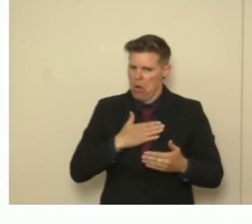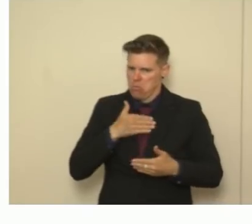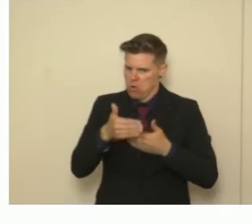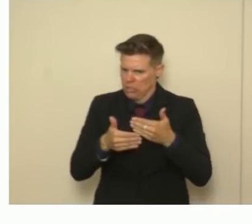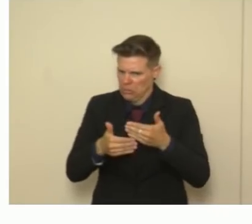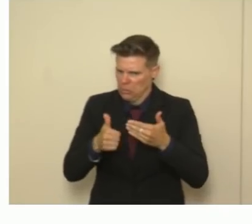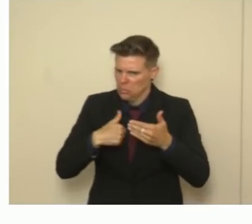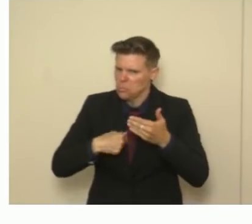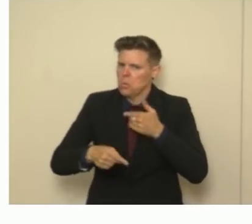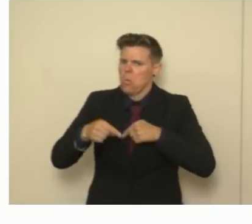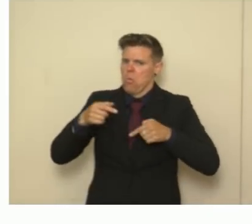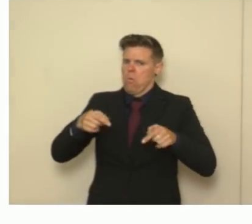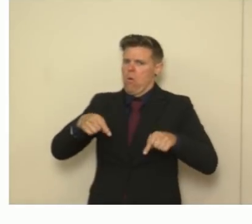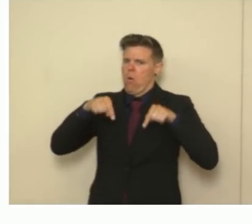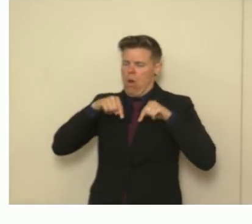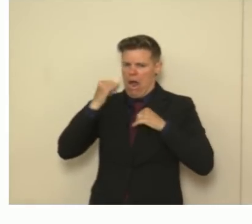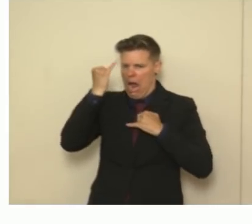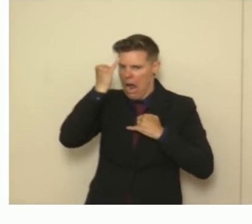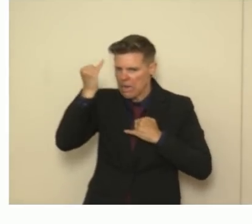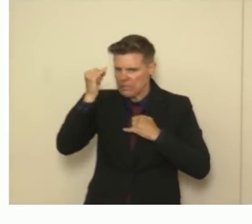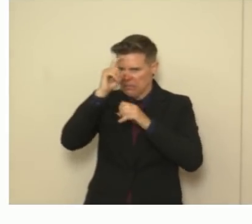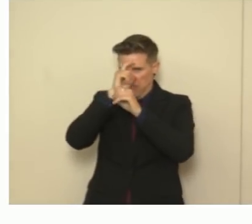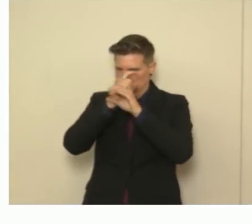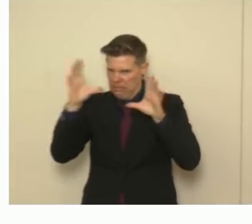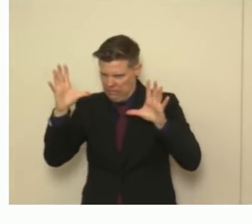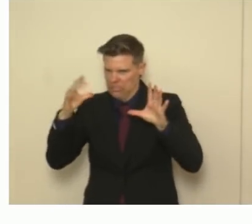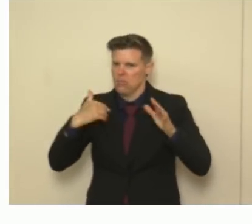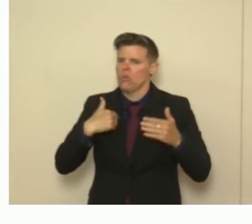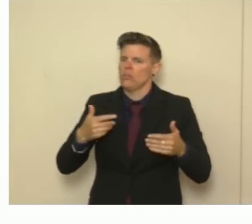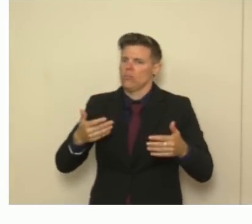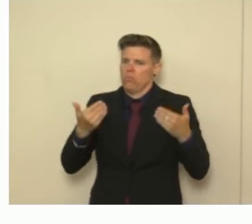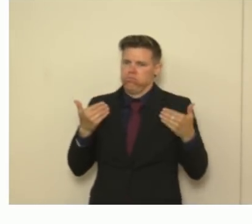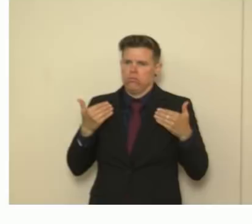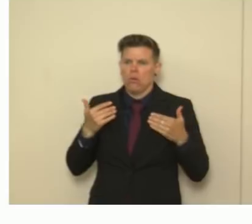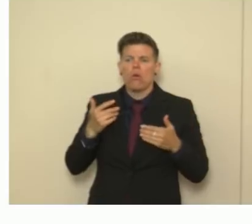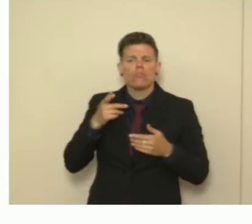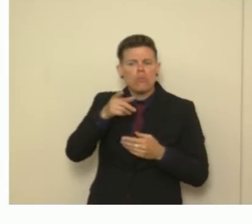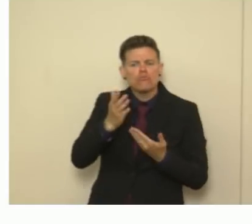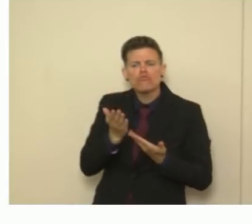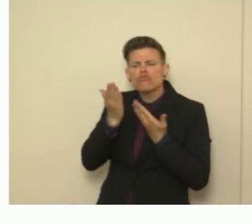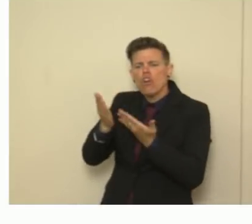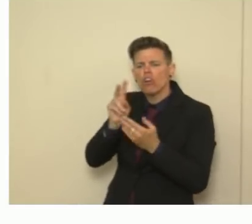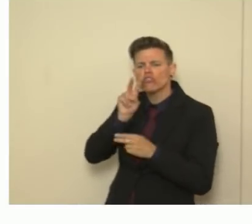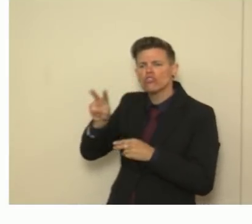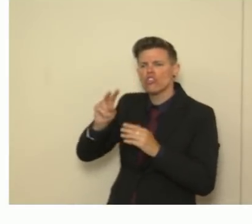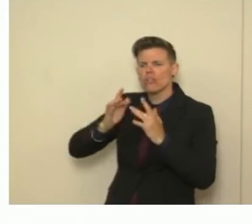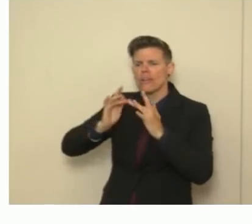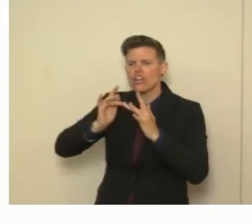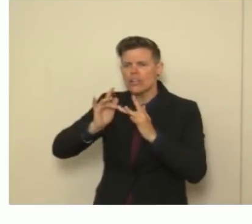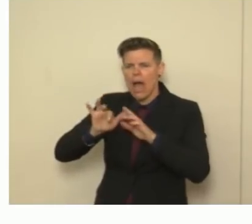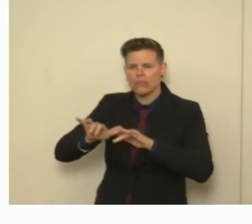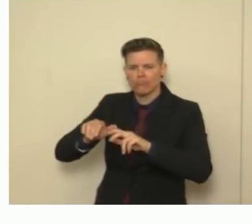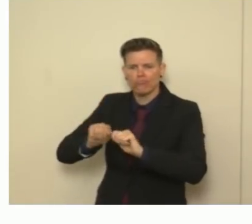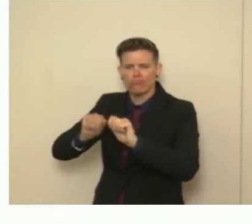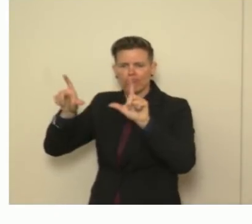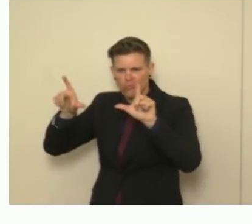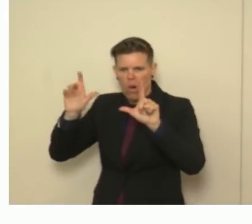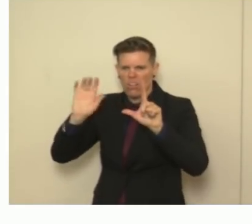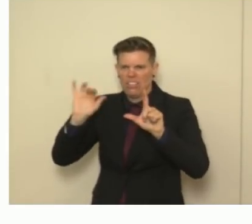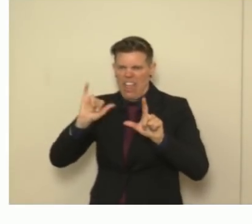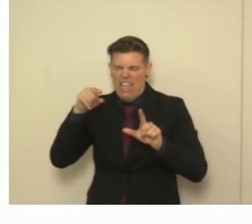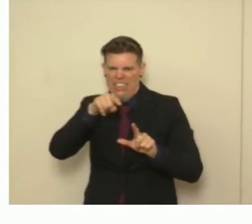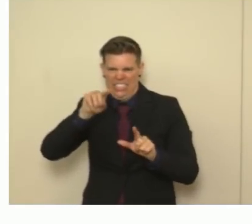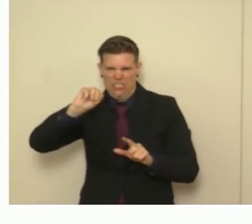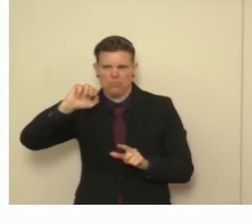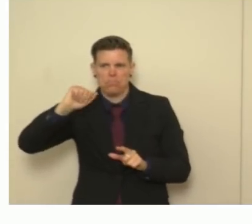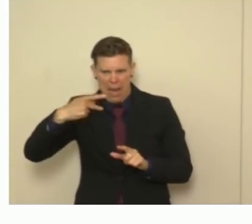data. So one of my favorite websites, especially when New Mexico was green, was How We Reopen Safely. If you're watching that like I do every day on